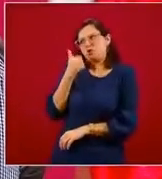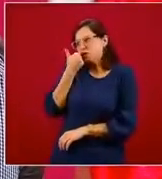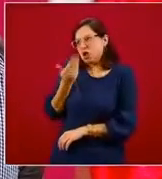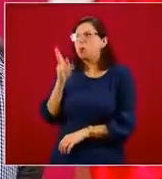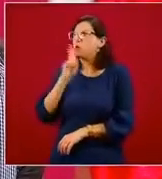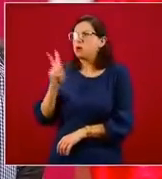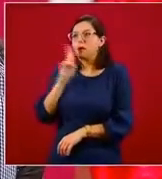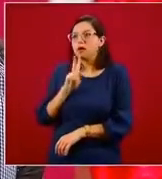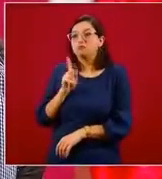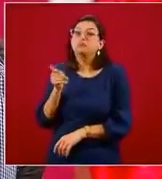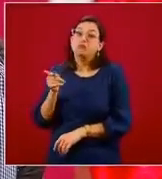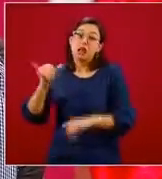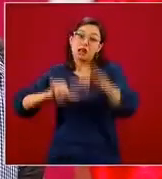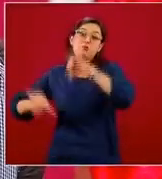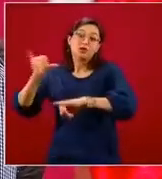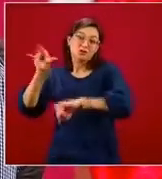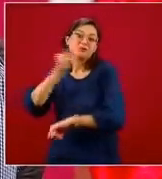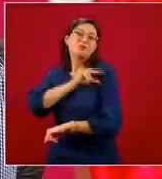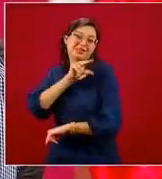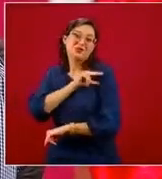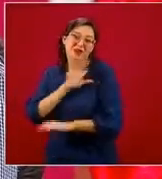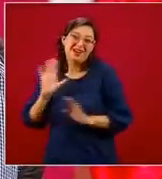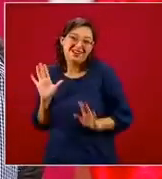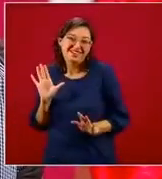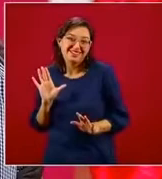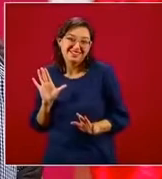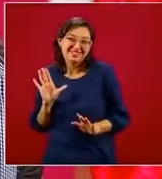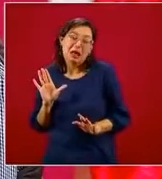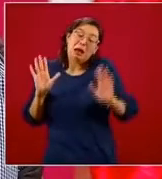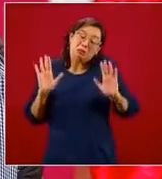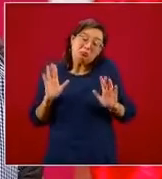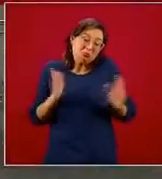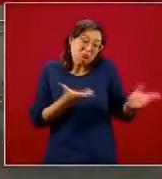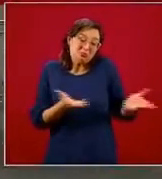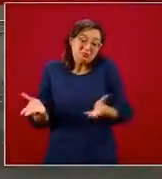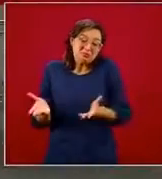personally themselves, and they've done it at a private lab.